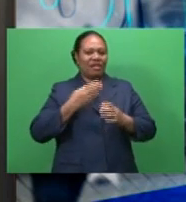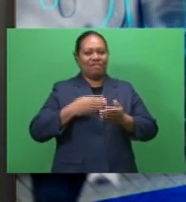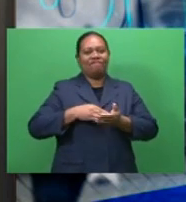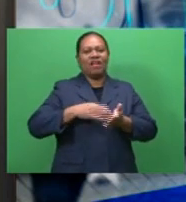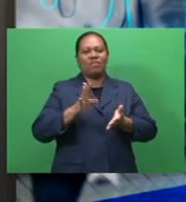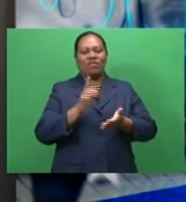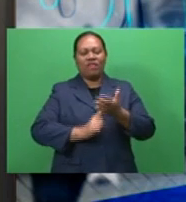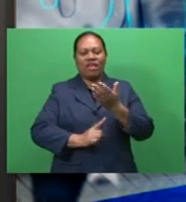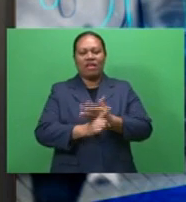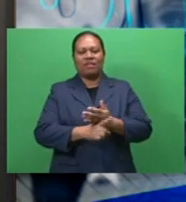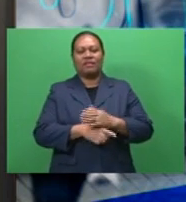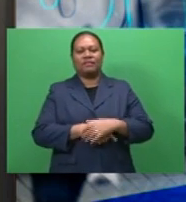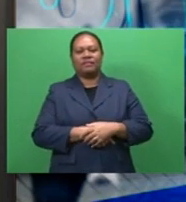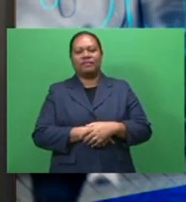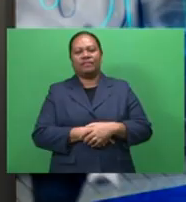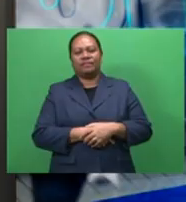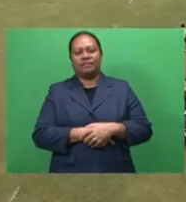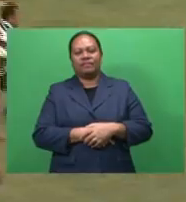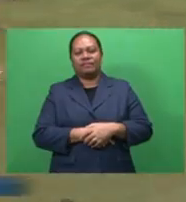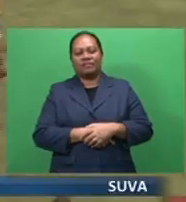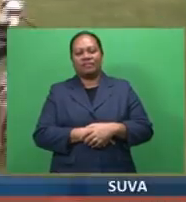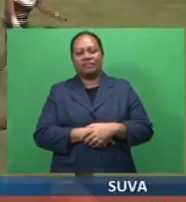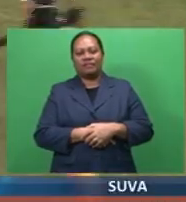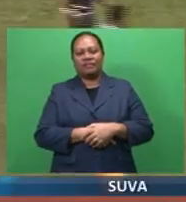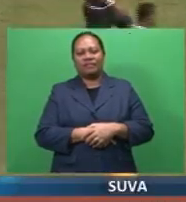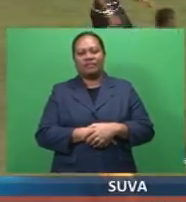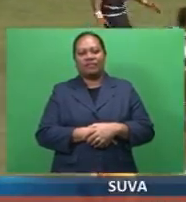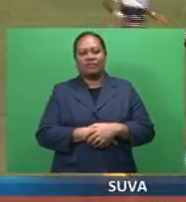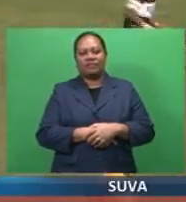light. Akula Dhamma reports.